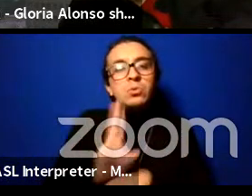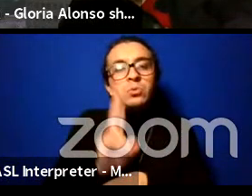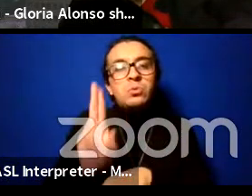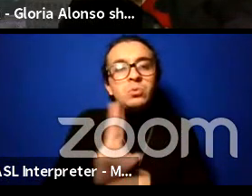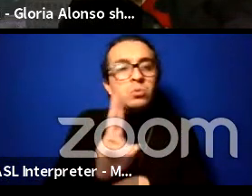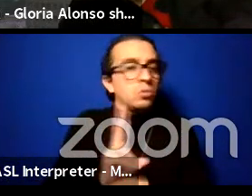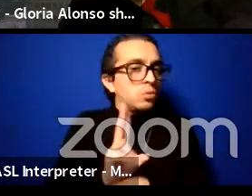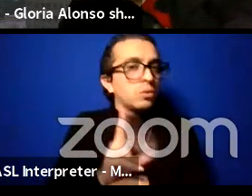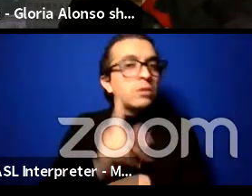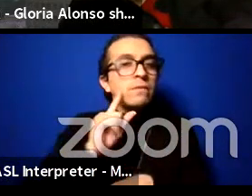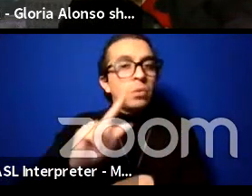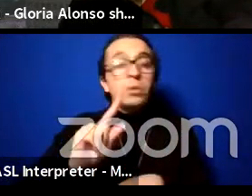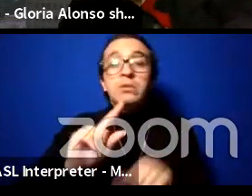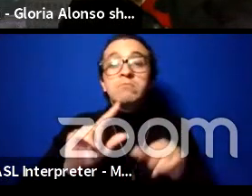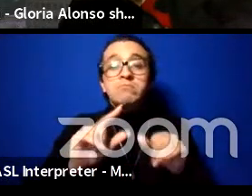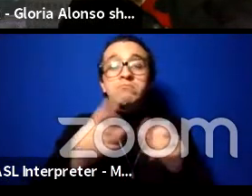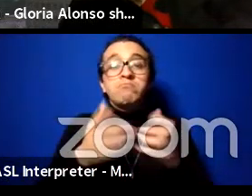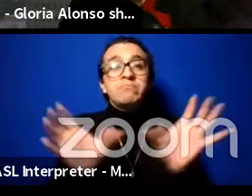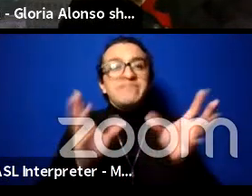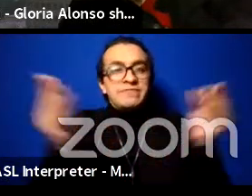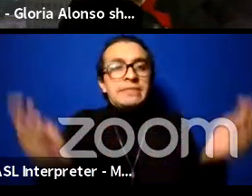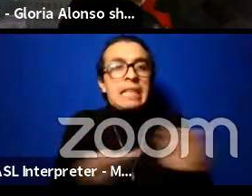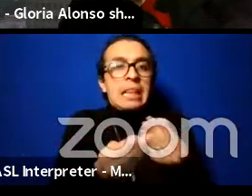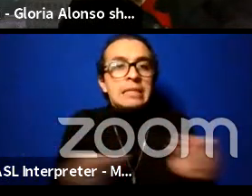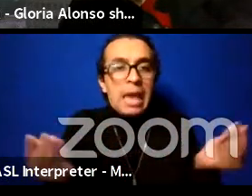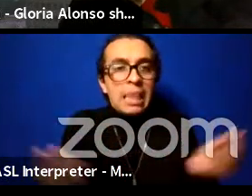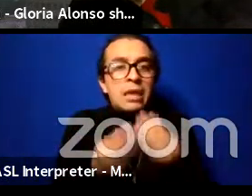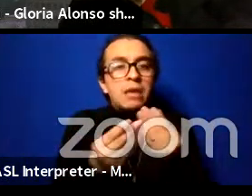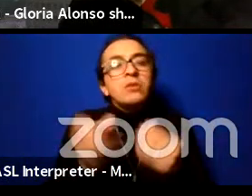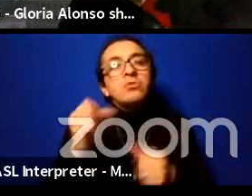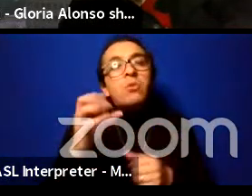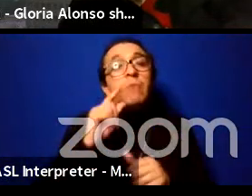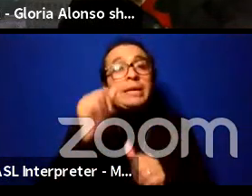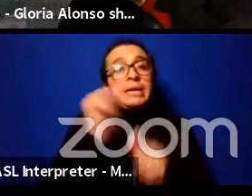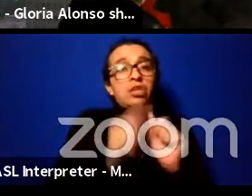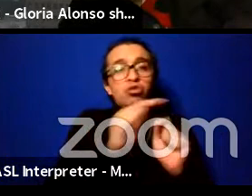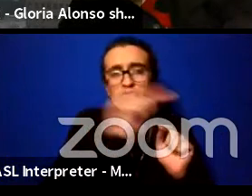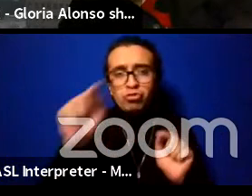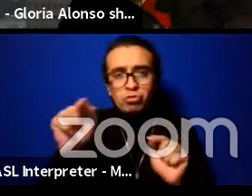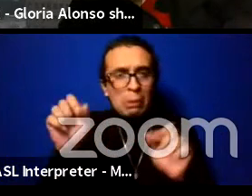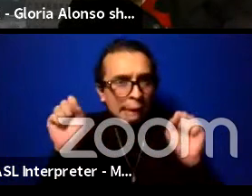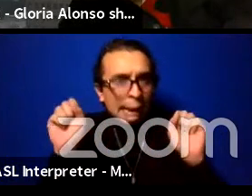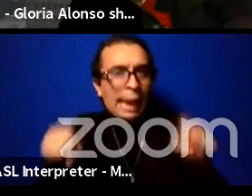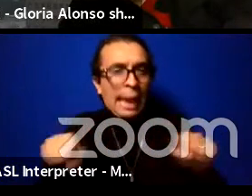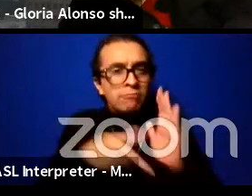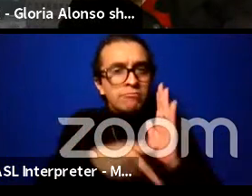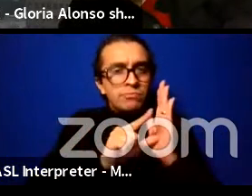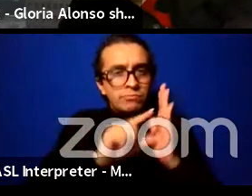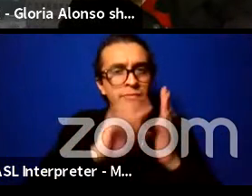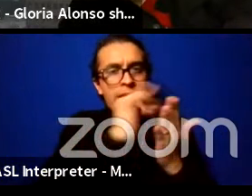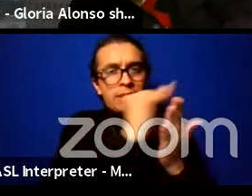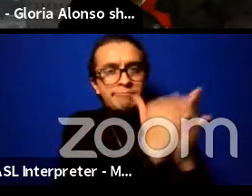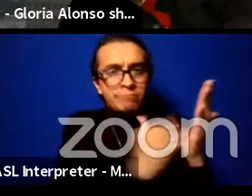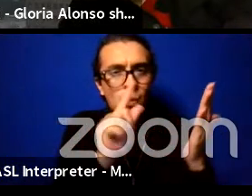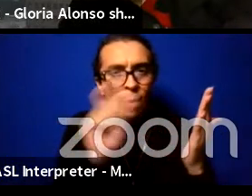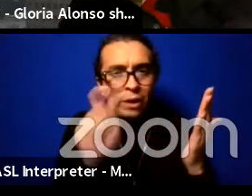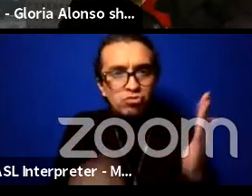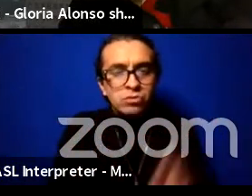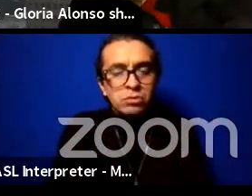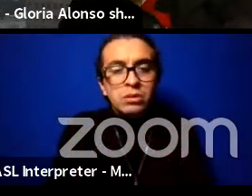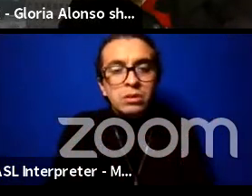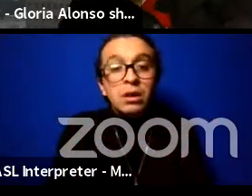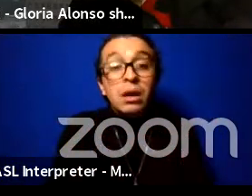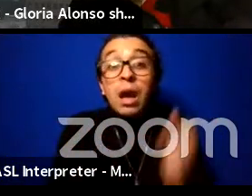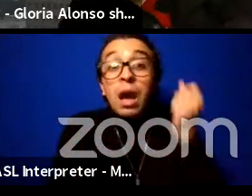your facilitating those breakout groups. So for each of you to go through each of those questions on there. One of the